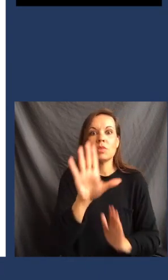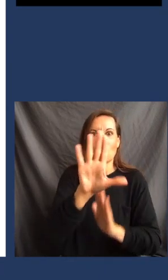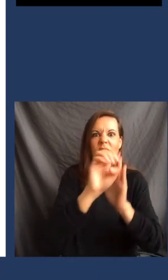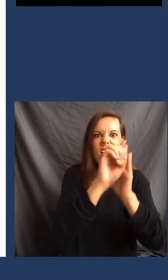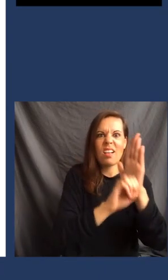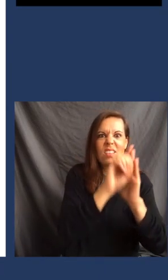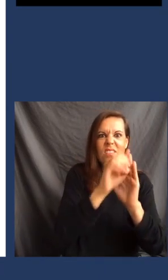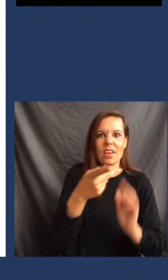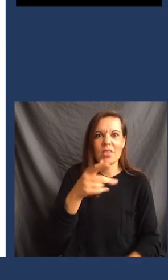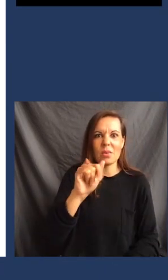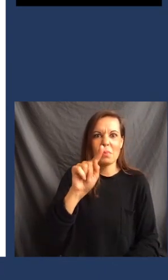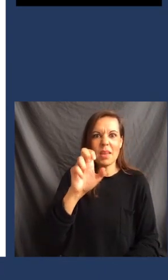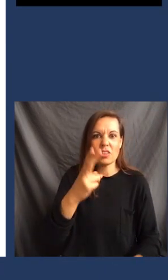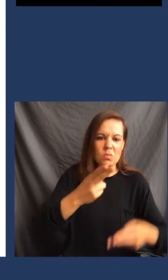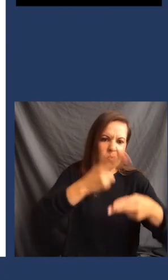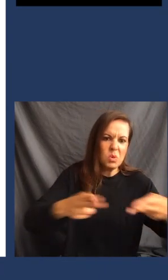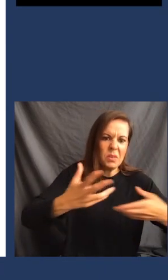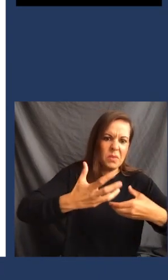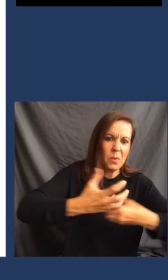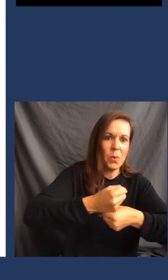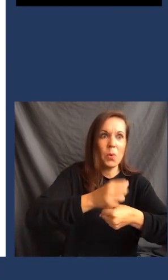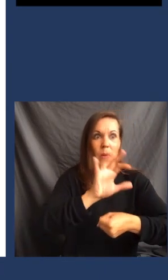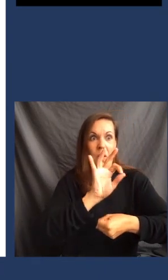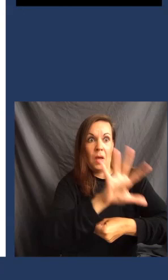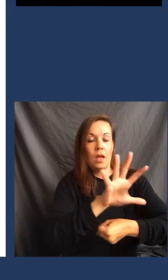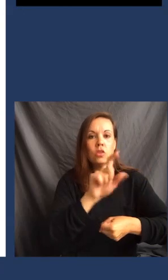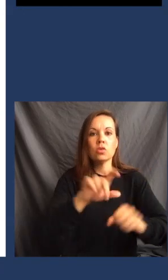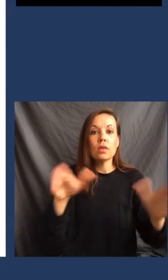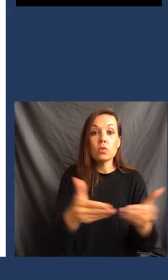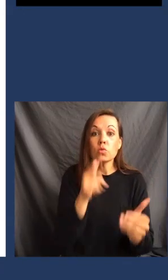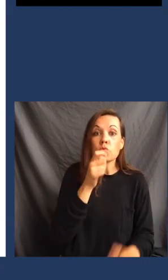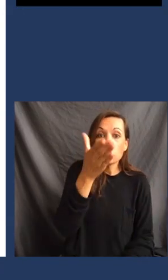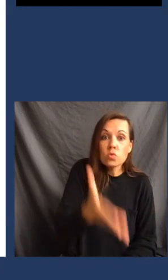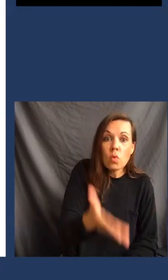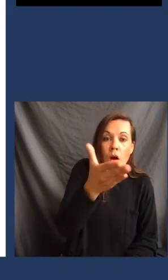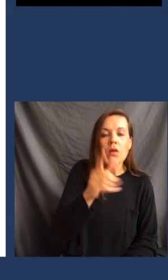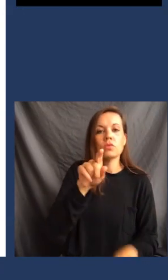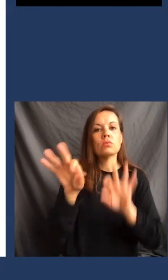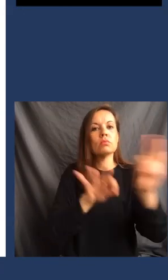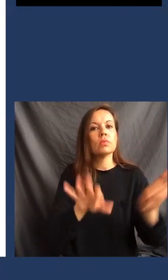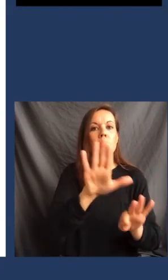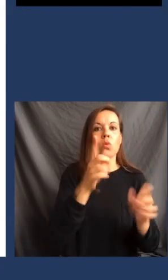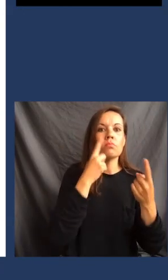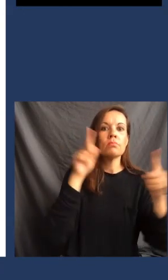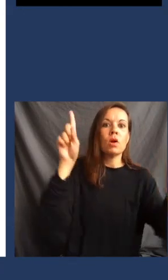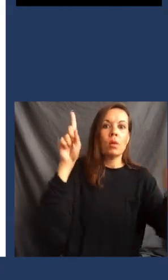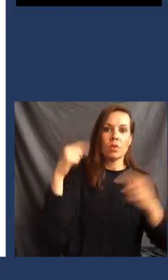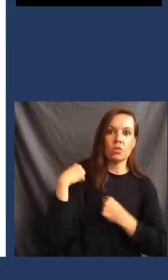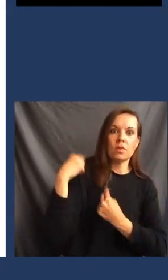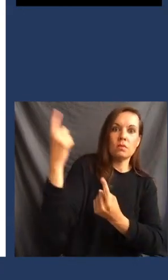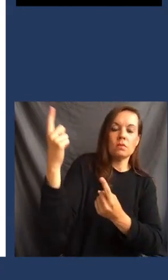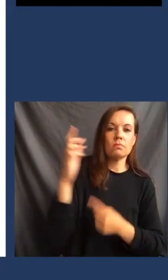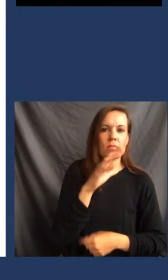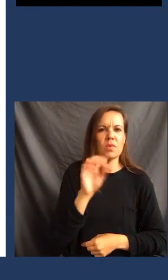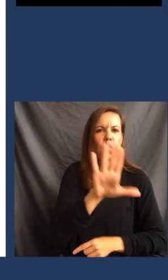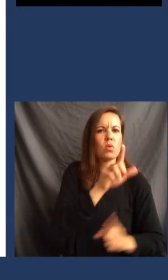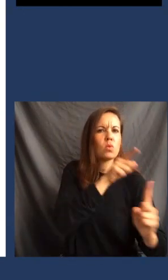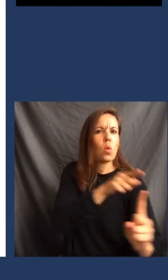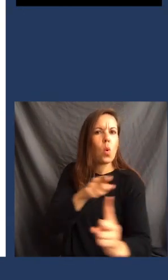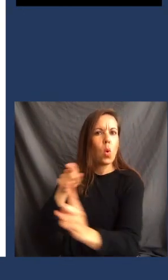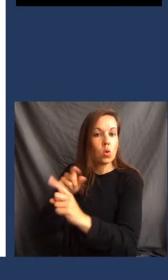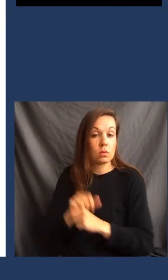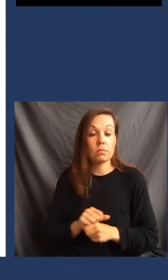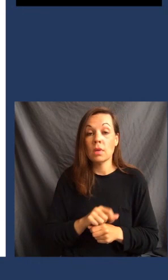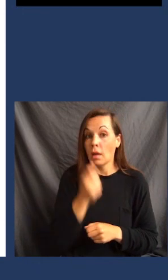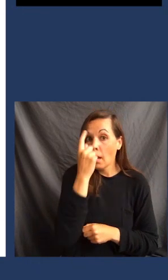It should include an introduction to you and also highlight your accomplishments and aspirations. Did you know that if you